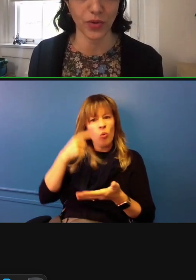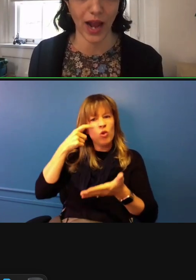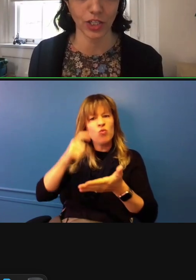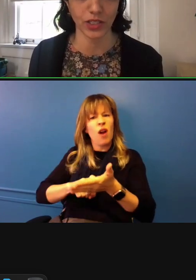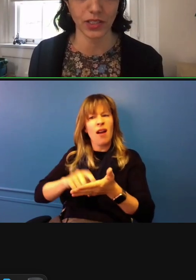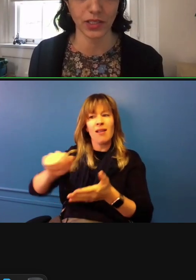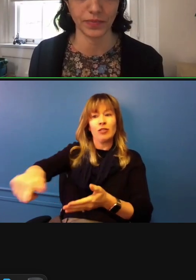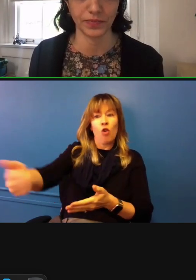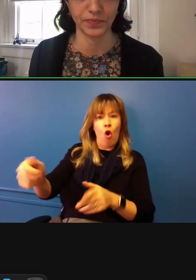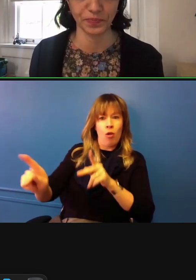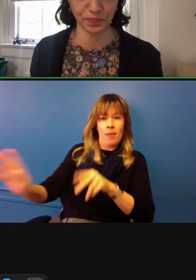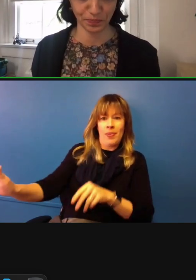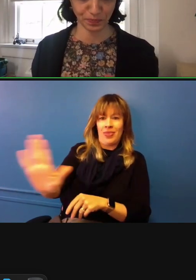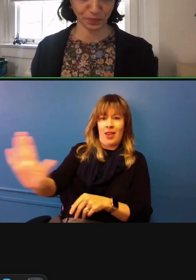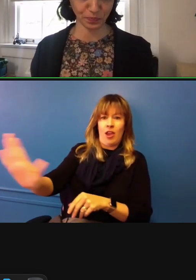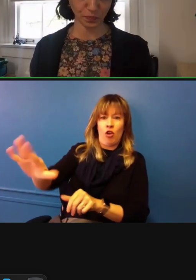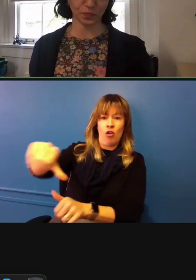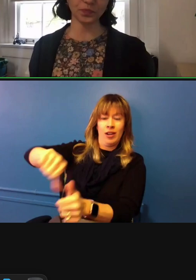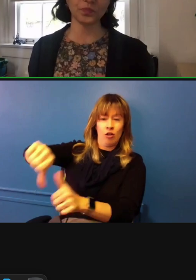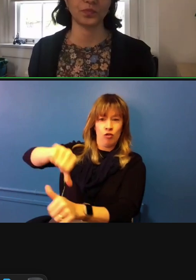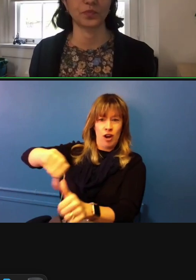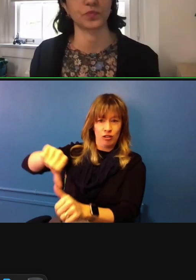social interactions.